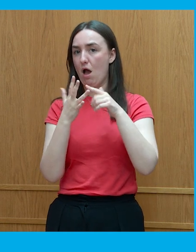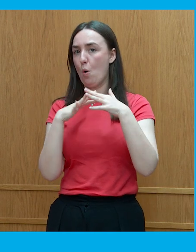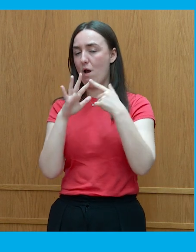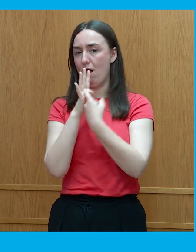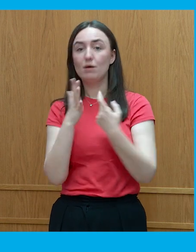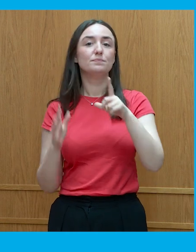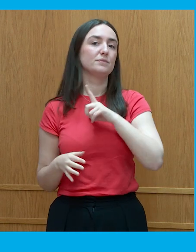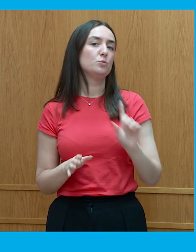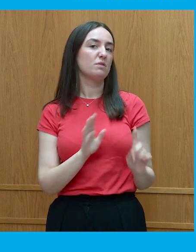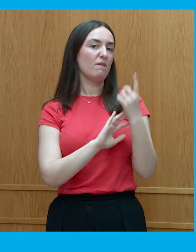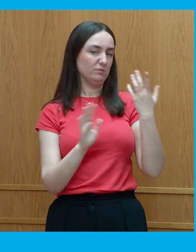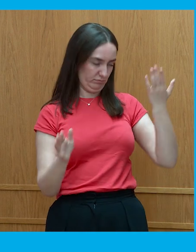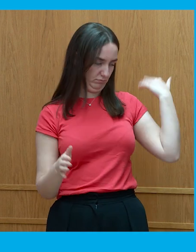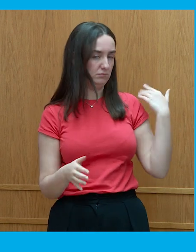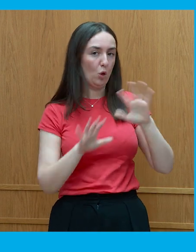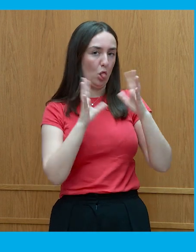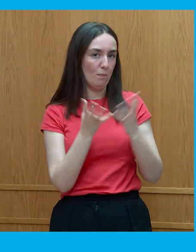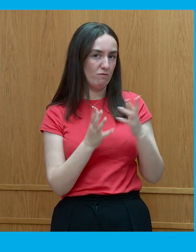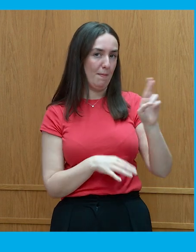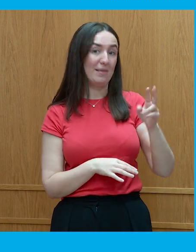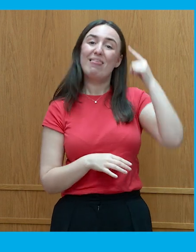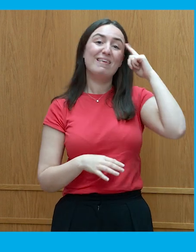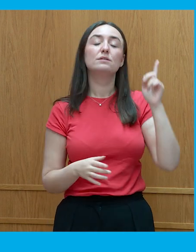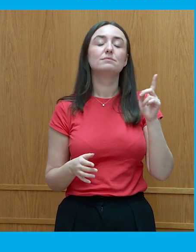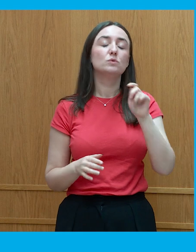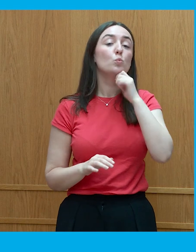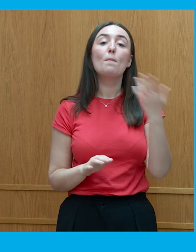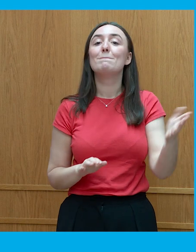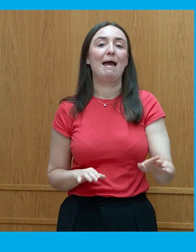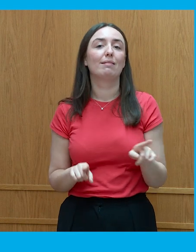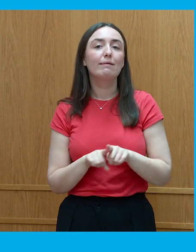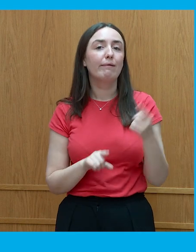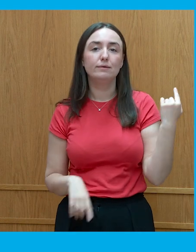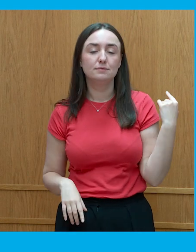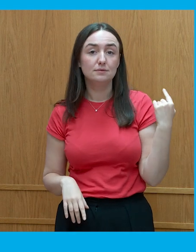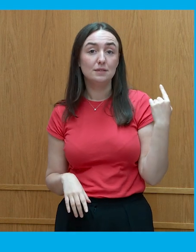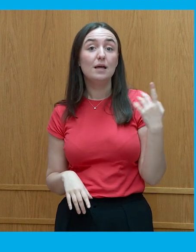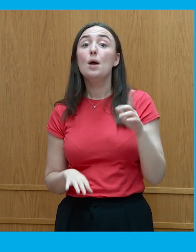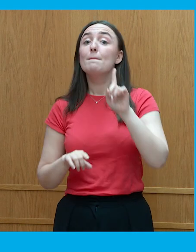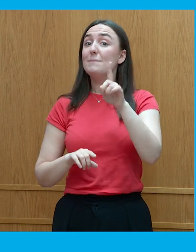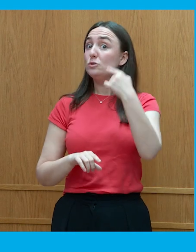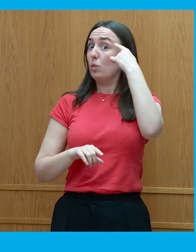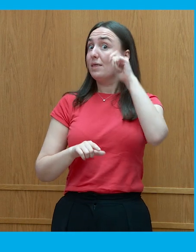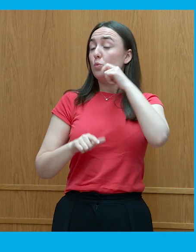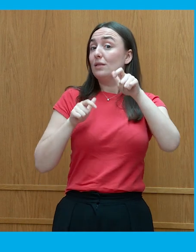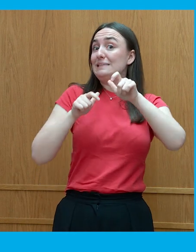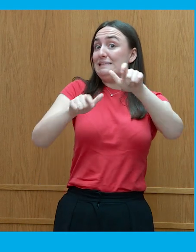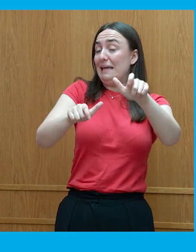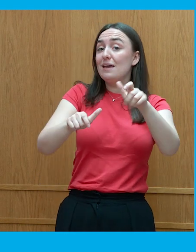sort of Eisenhower to Reagan. I don't think you see that. I think that it will stay Trumpian, if we could use that word. I